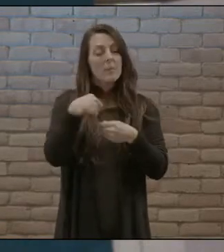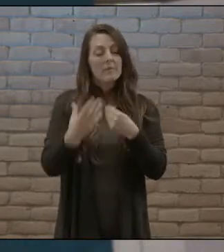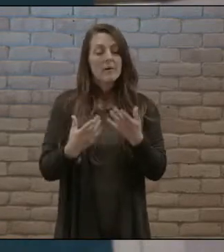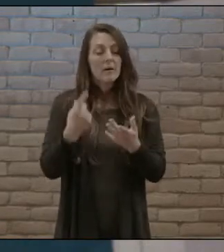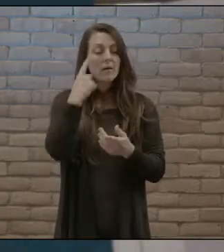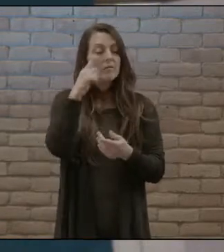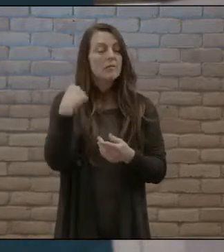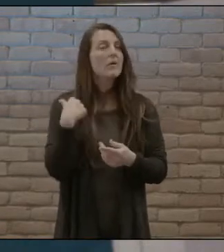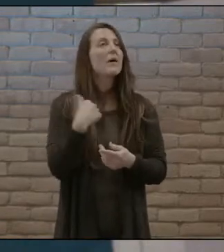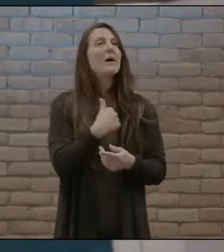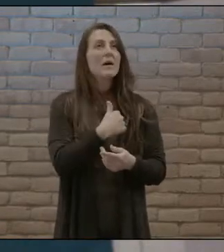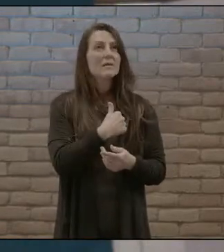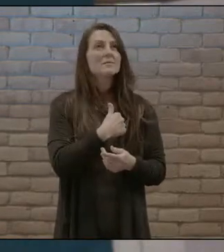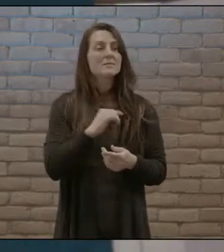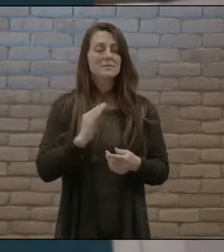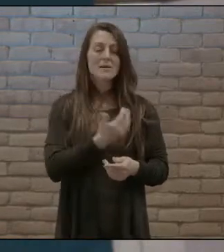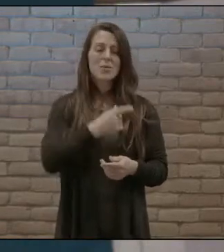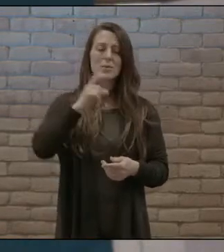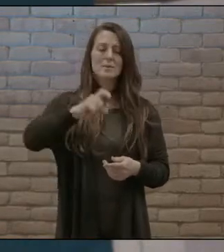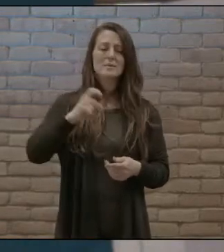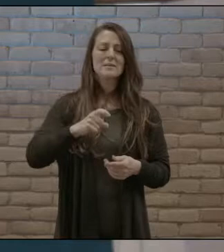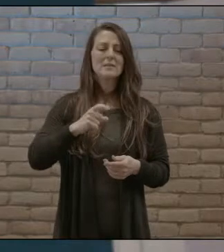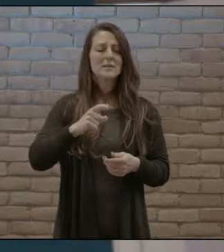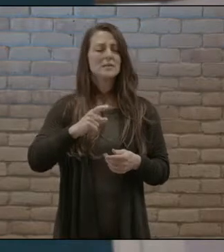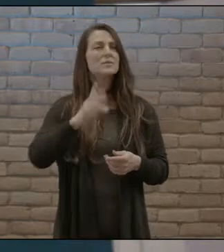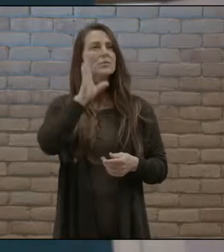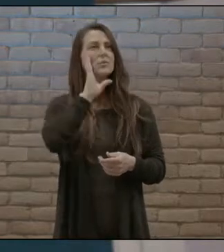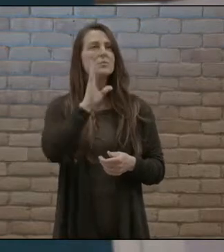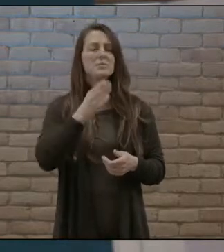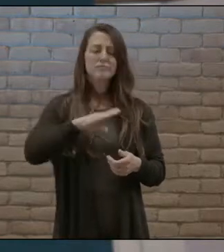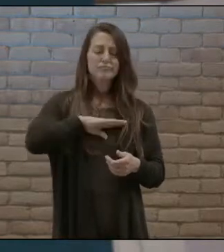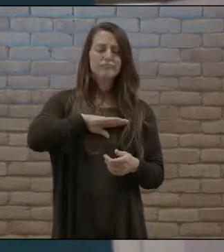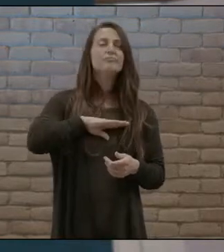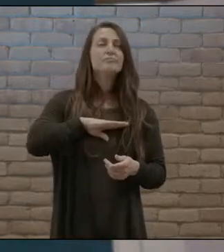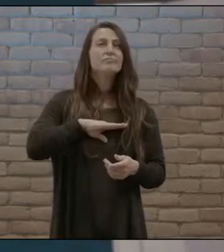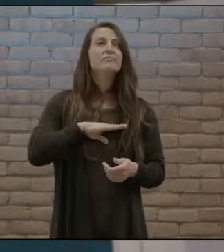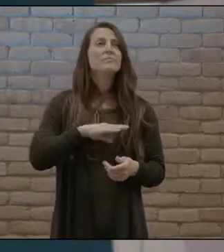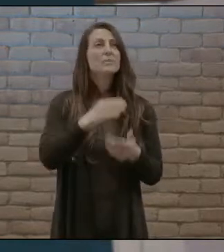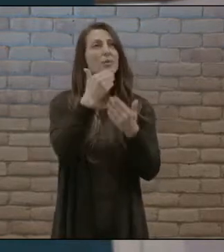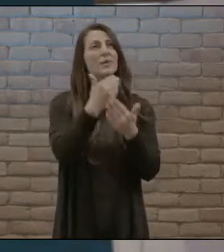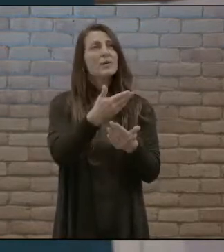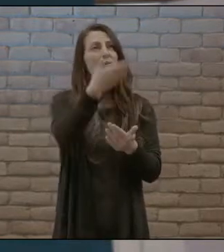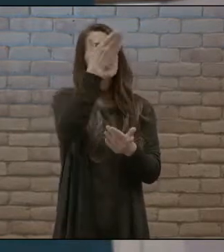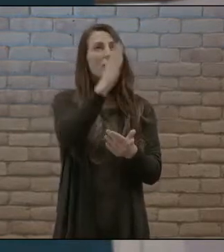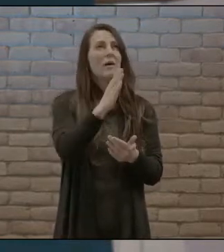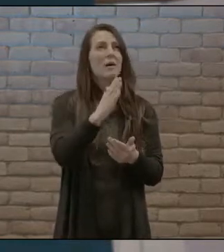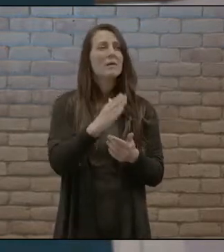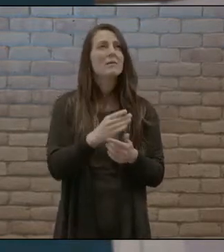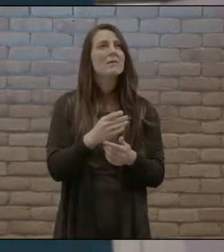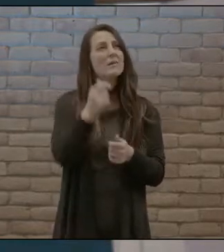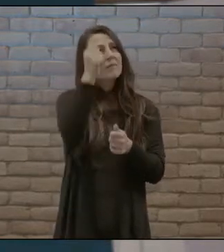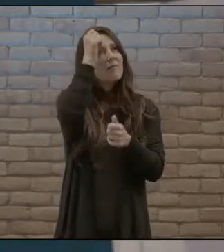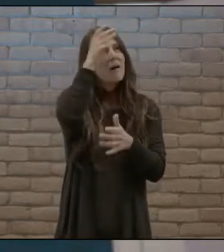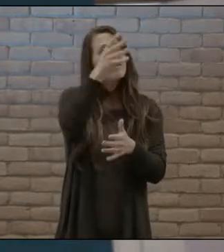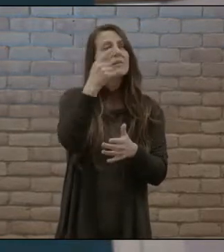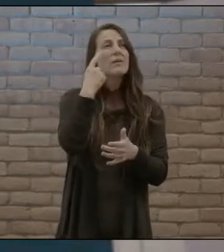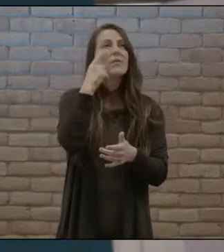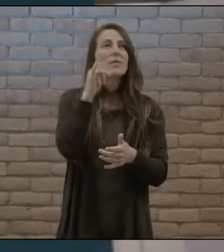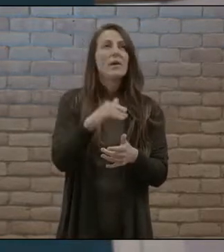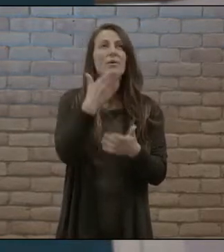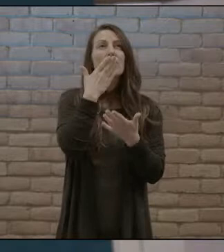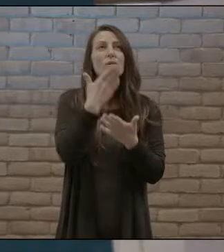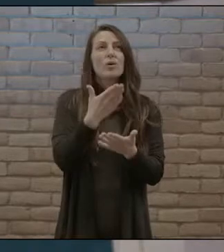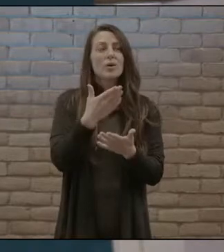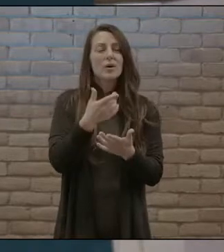every way. So thank you, God. Thank you, Father, for this good, good gift that you have given to